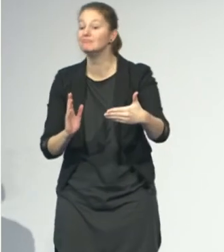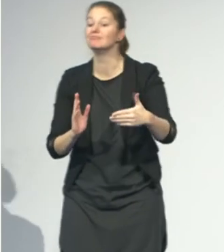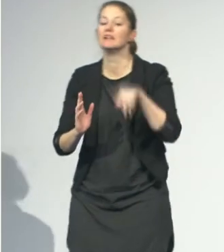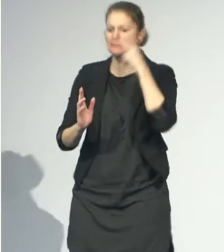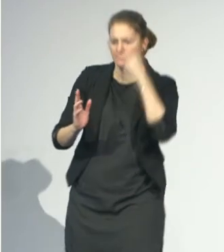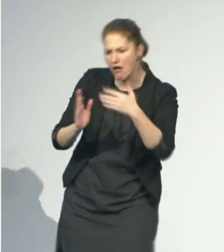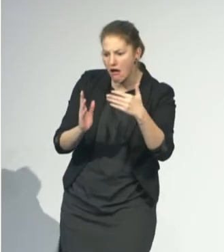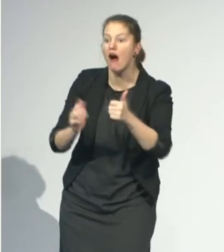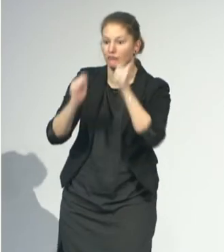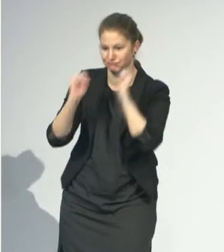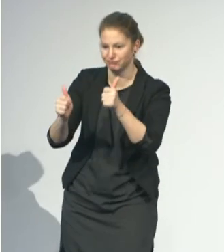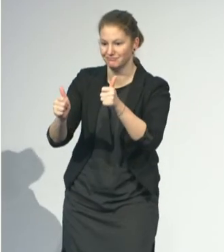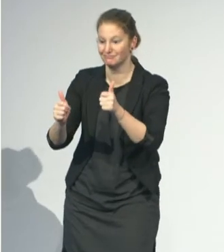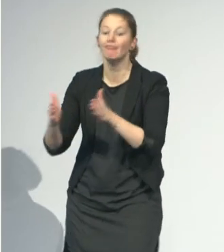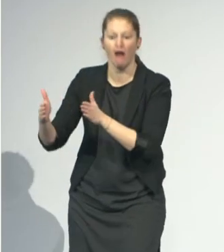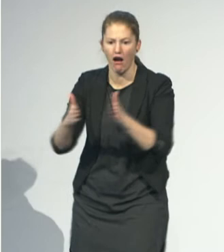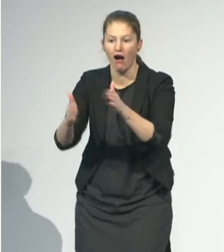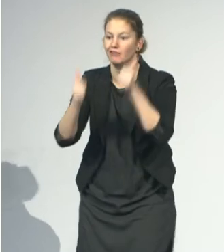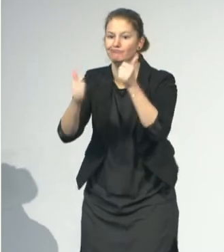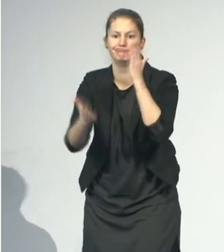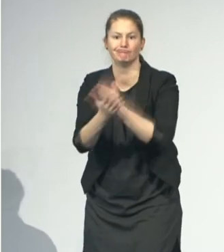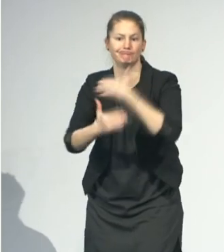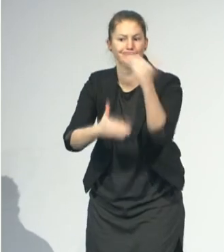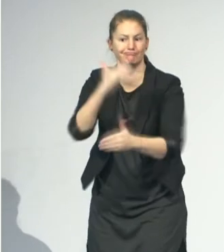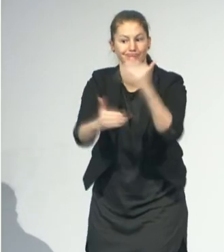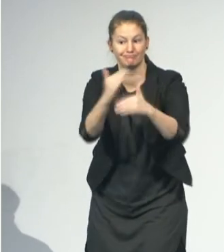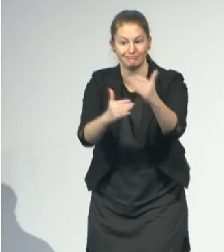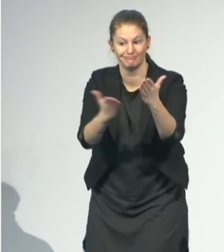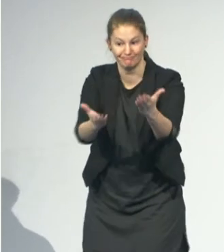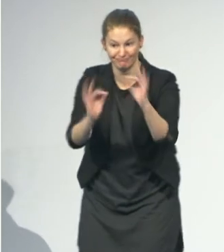year, Michal has been here at the exhibition.